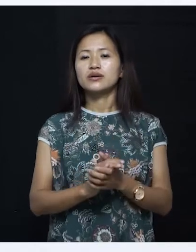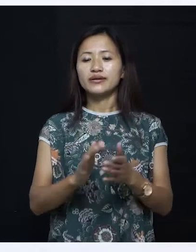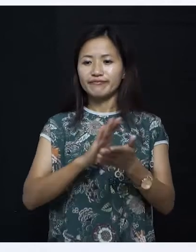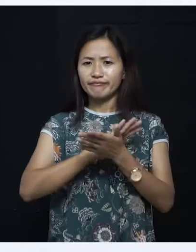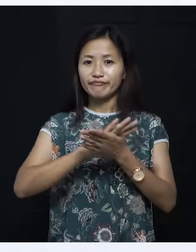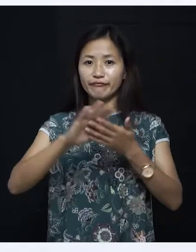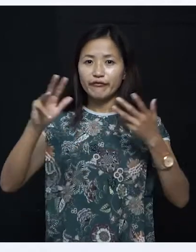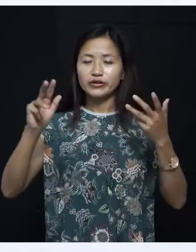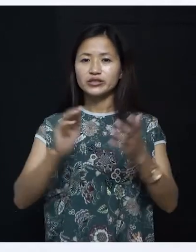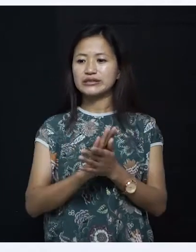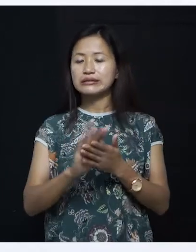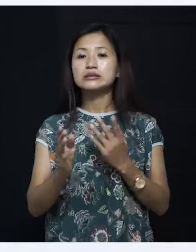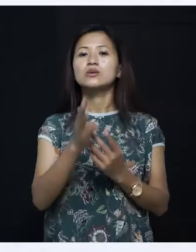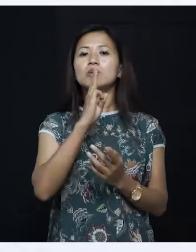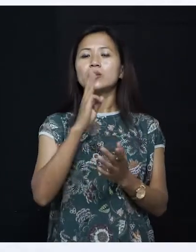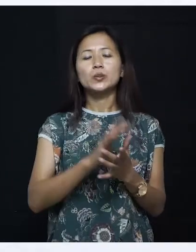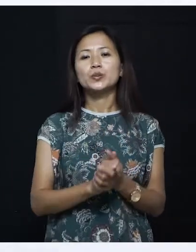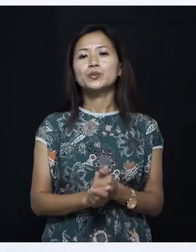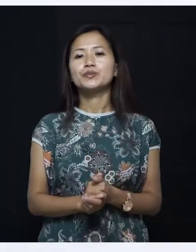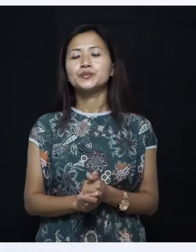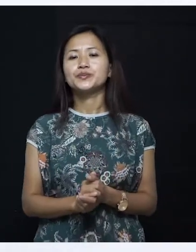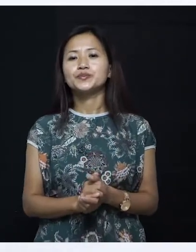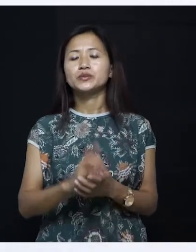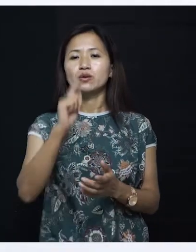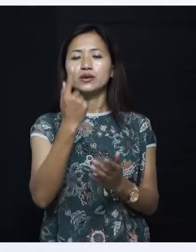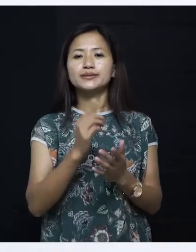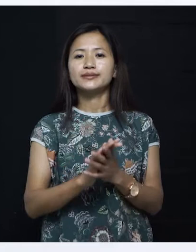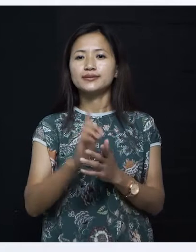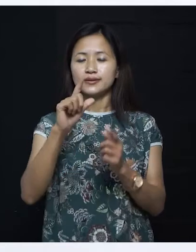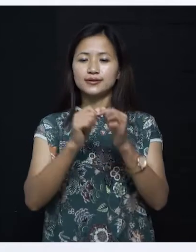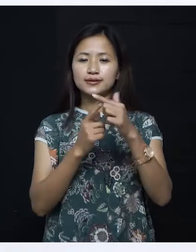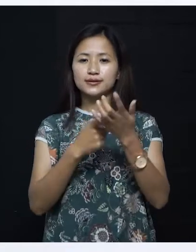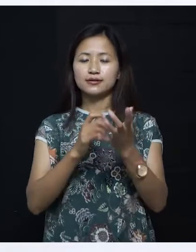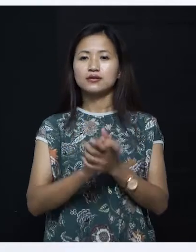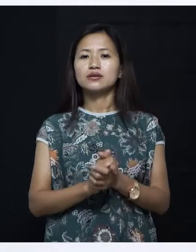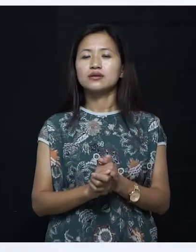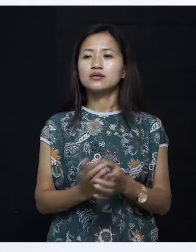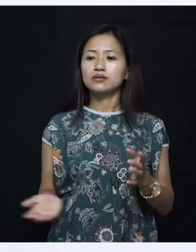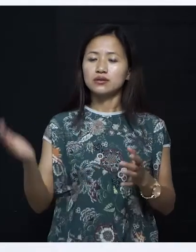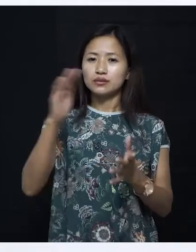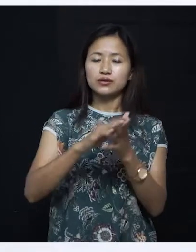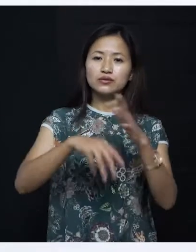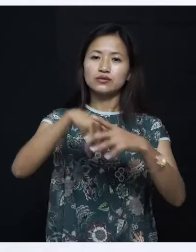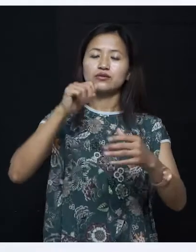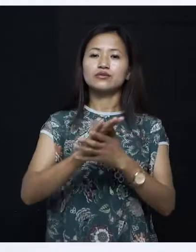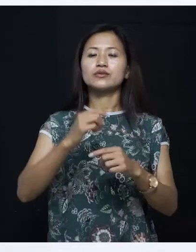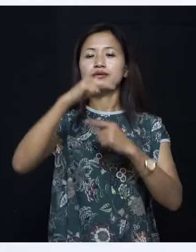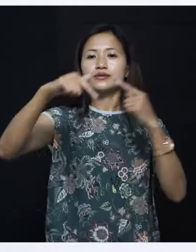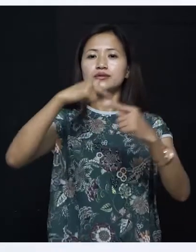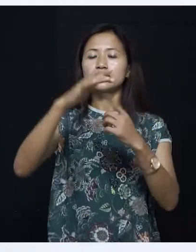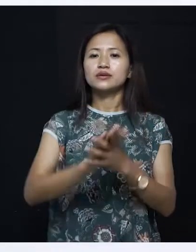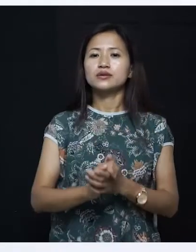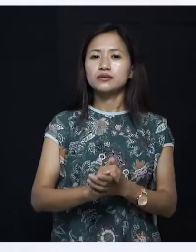water. So you can just imagine, isn't it? 1 liter of water, waste water that is coming out from the industries,